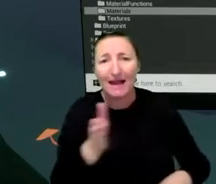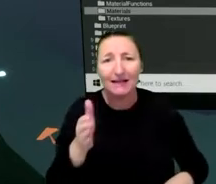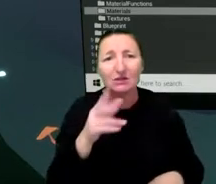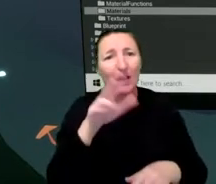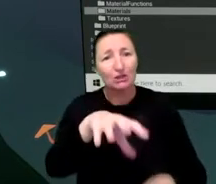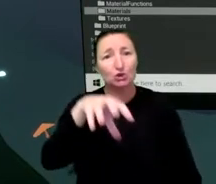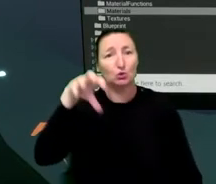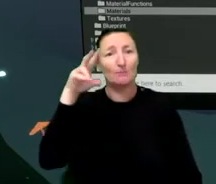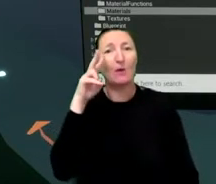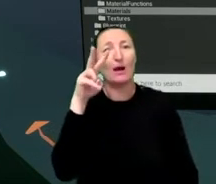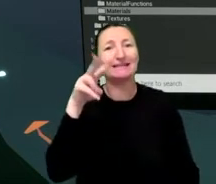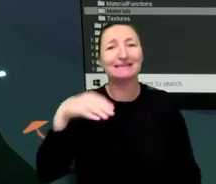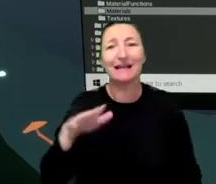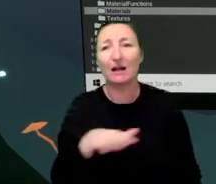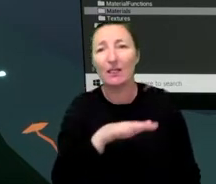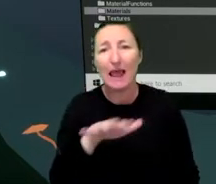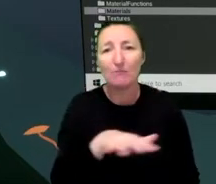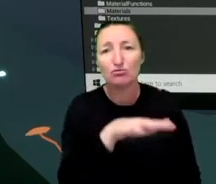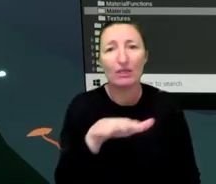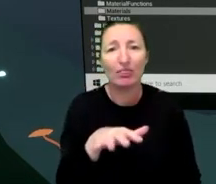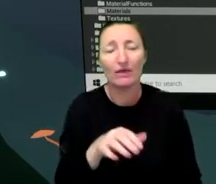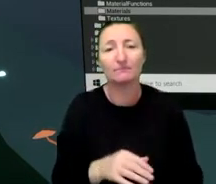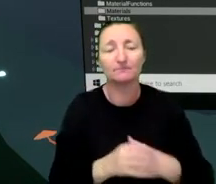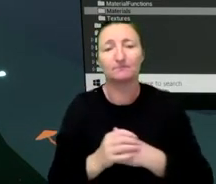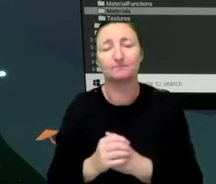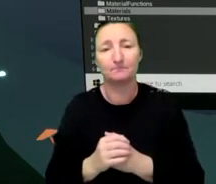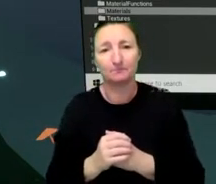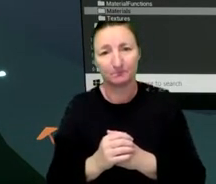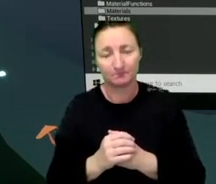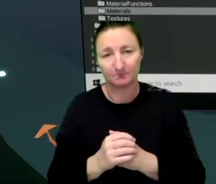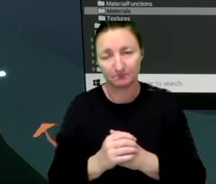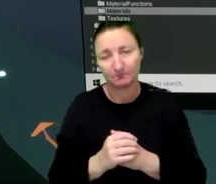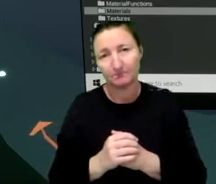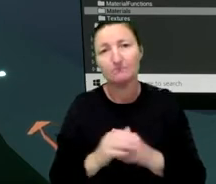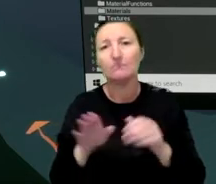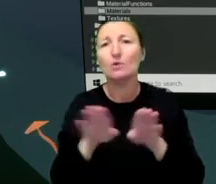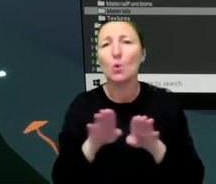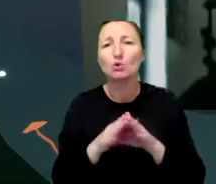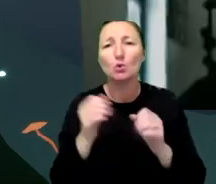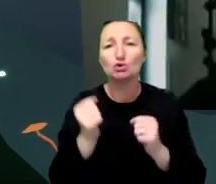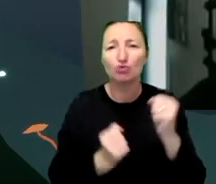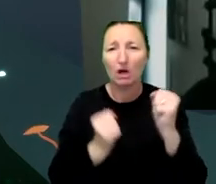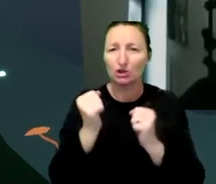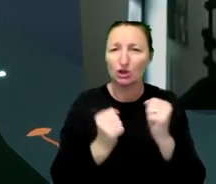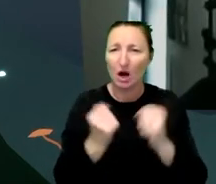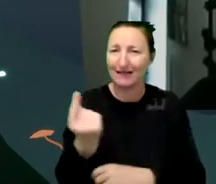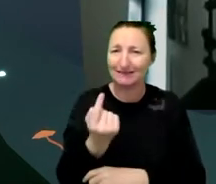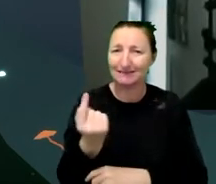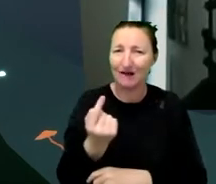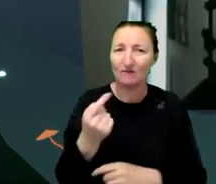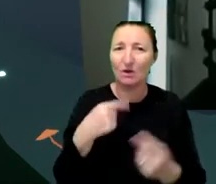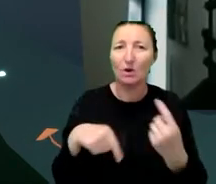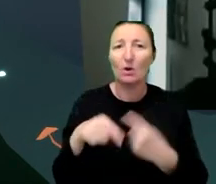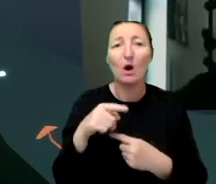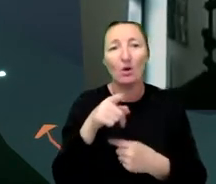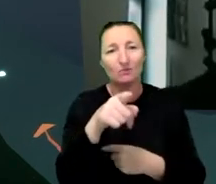out. Yeah, at first also we were playing with these like structures. Like we wanted Seamus off the bat. Oh,